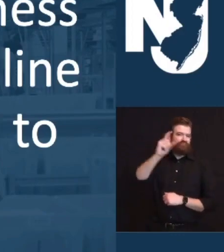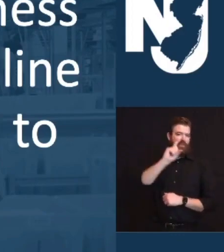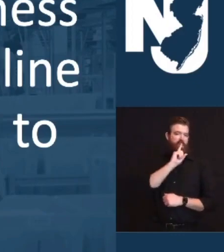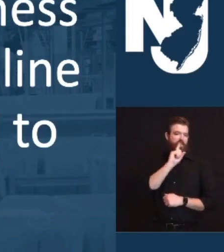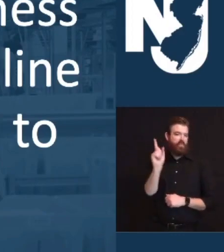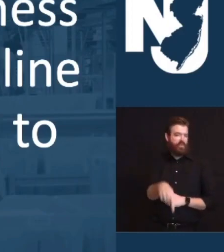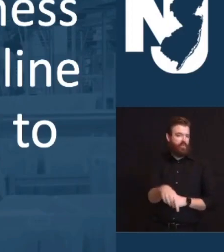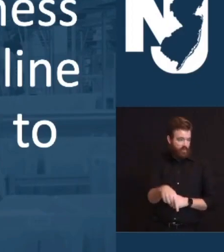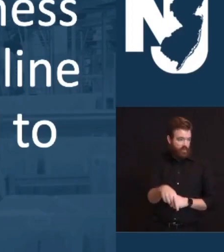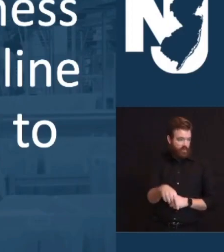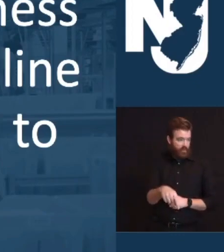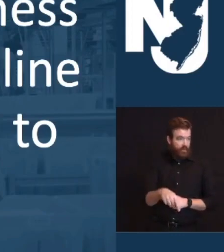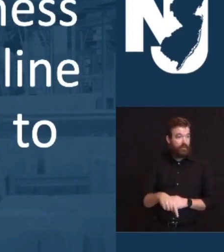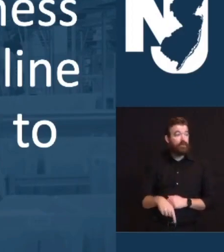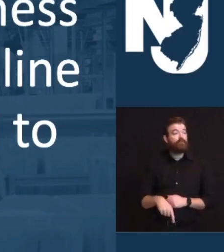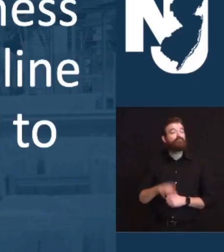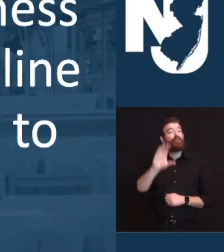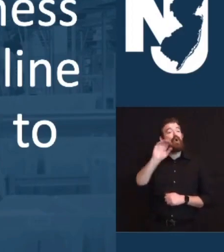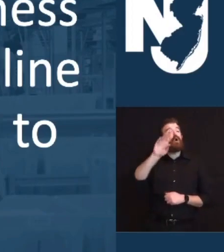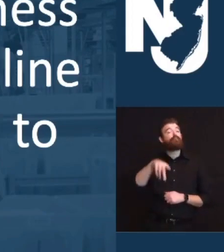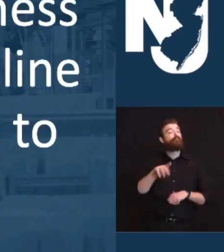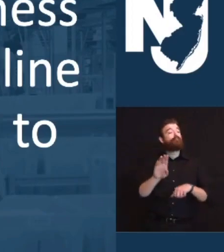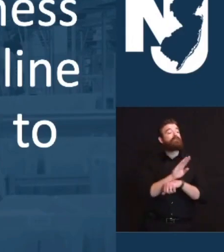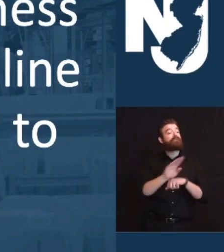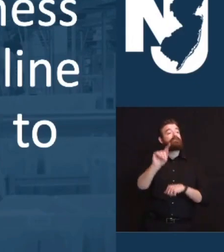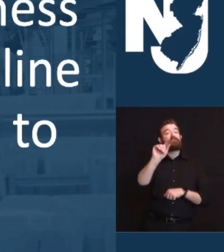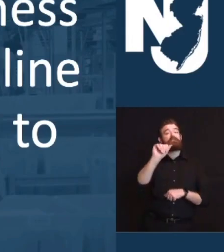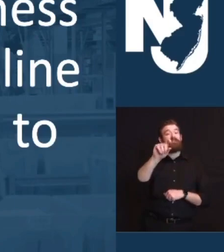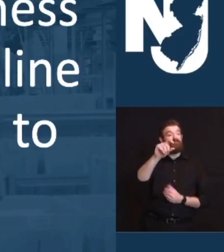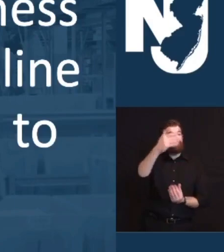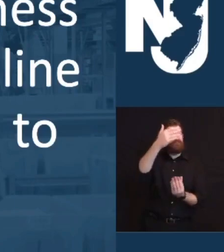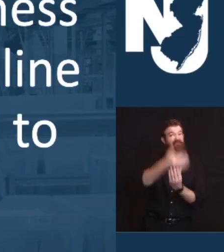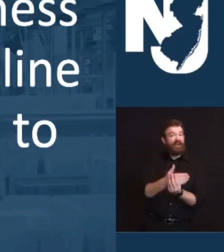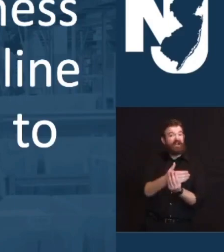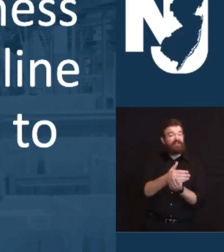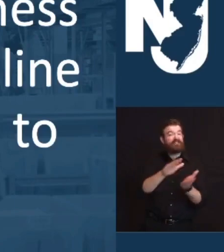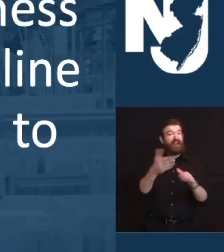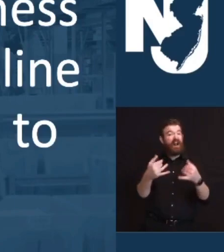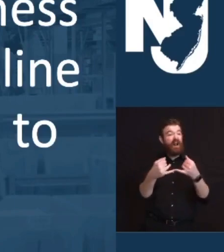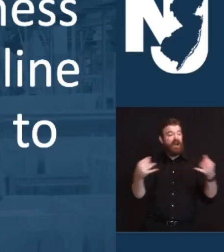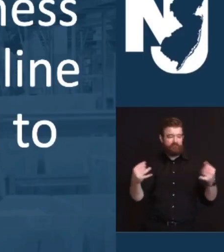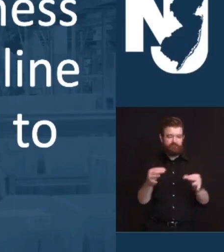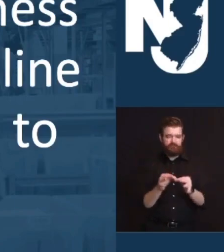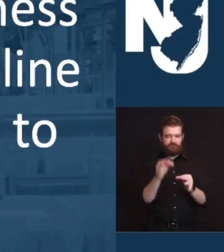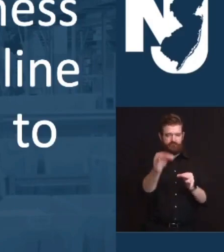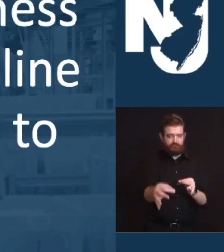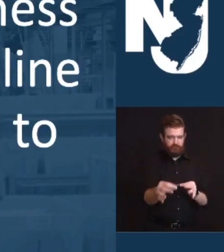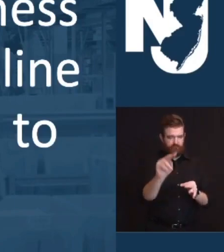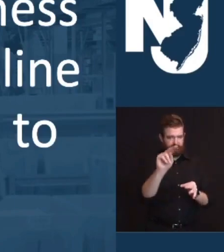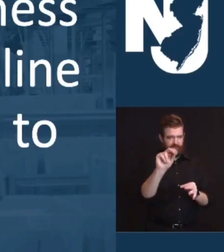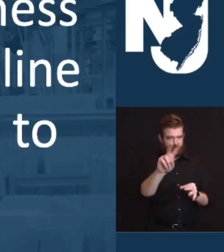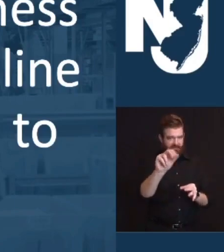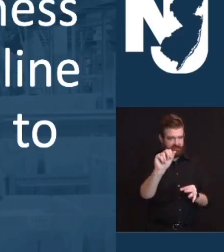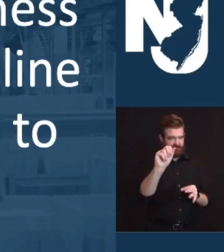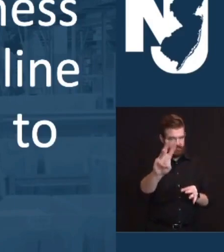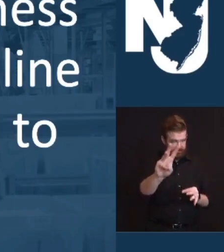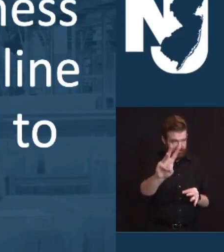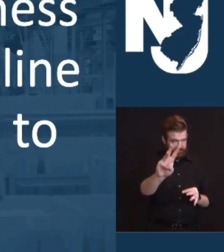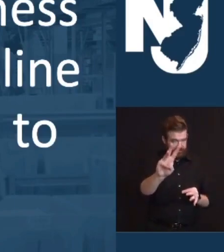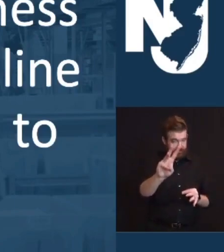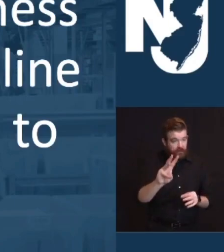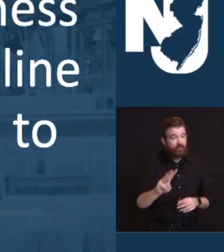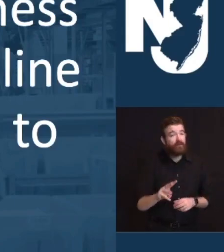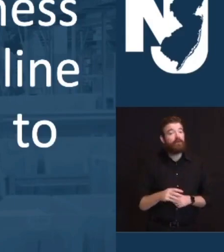return from October 15th to November 16th. At the start of the COVID pandemic, many filers applied for